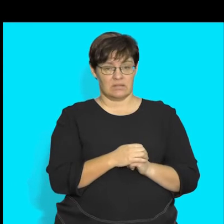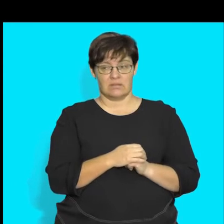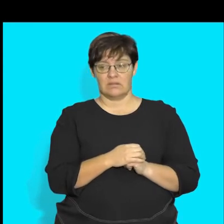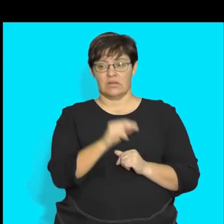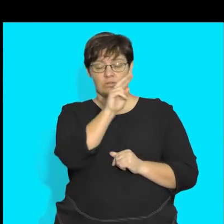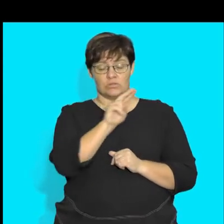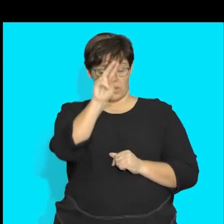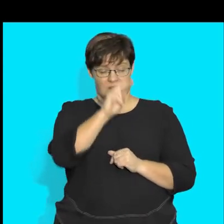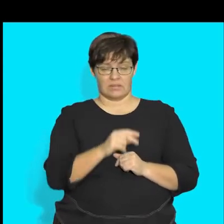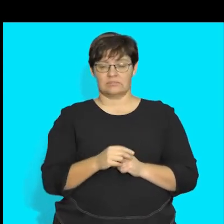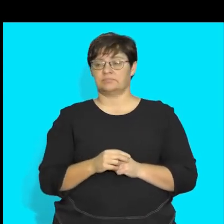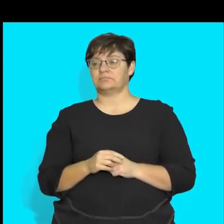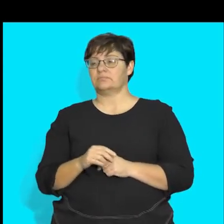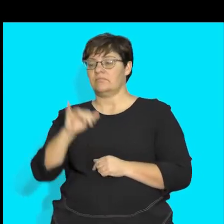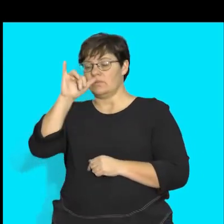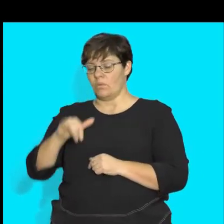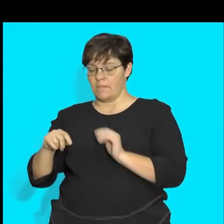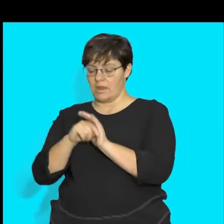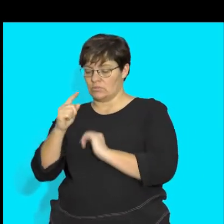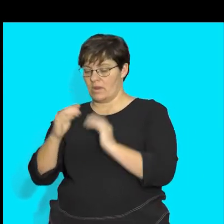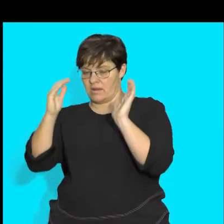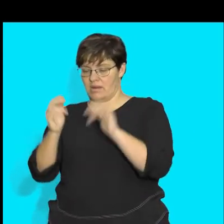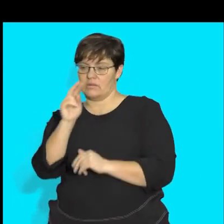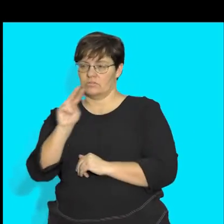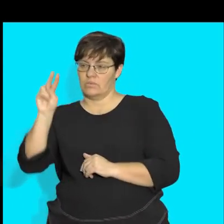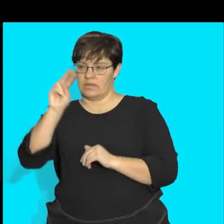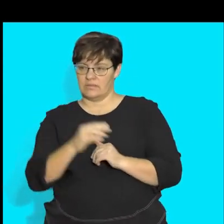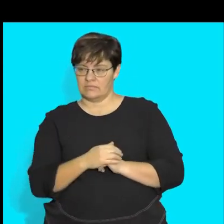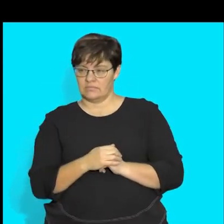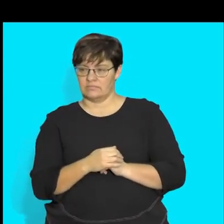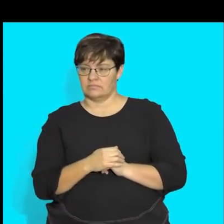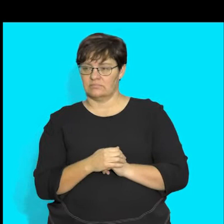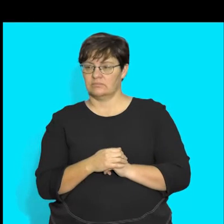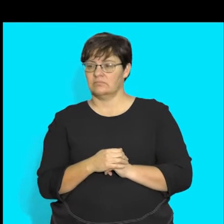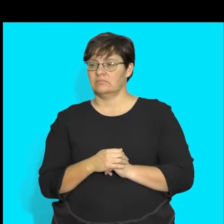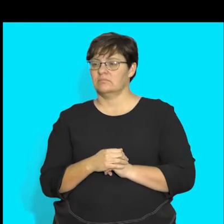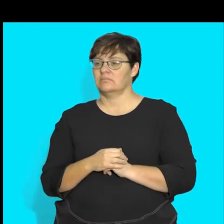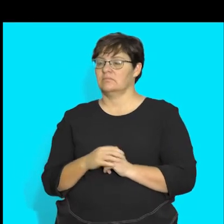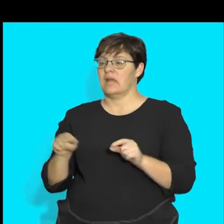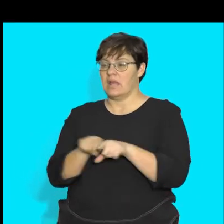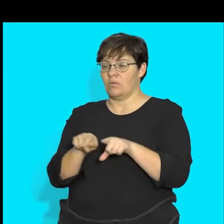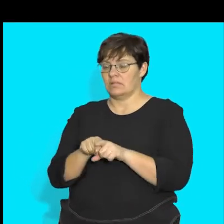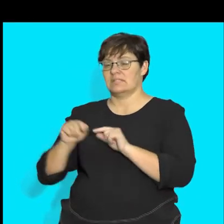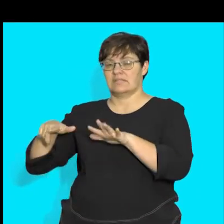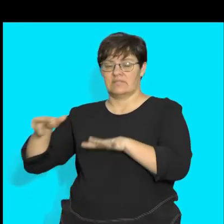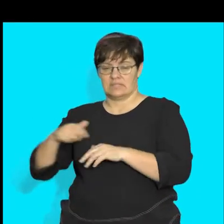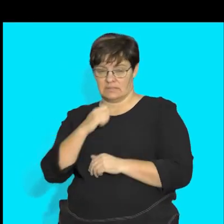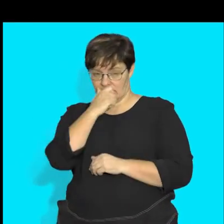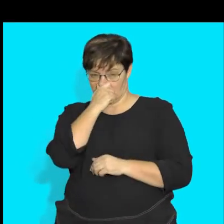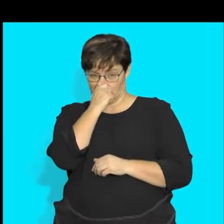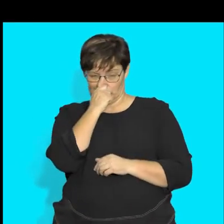3 squared. I'm going to get y minus 1 squared is equal